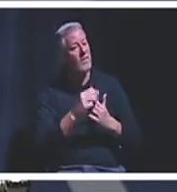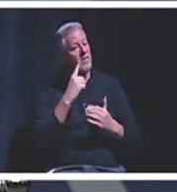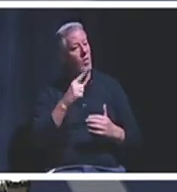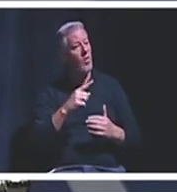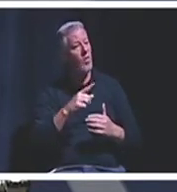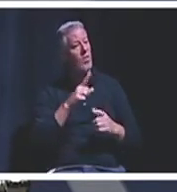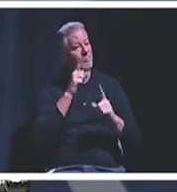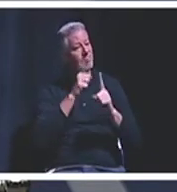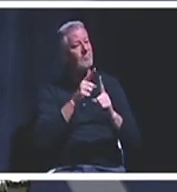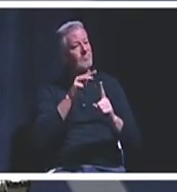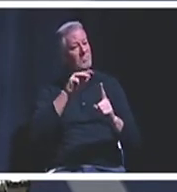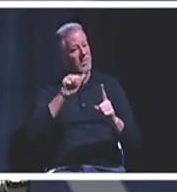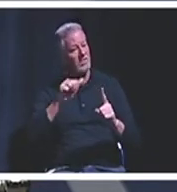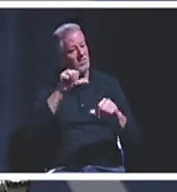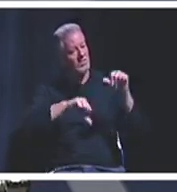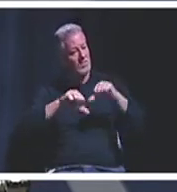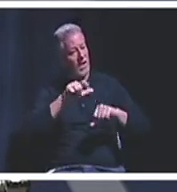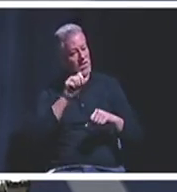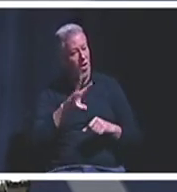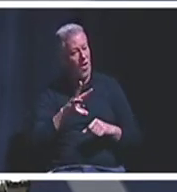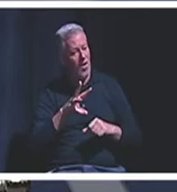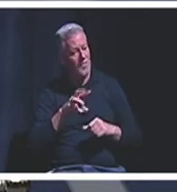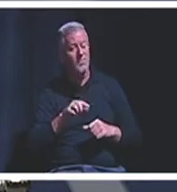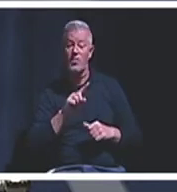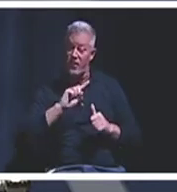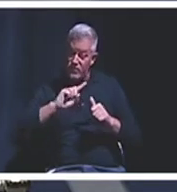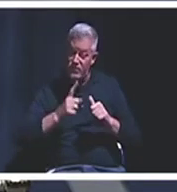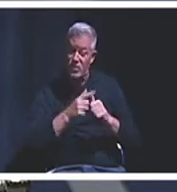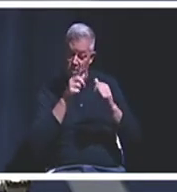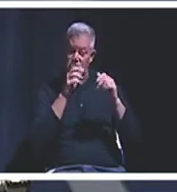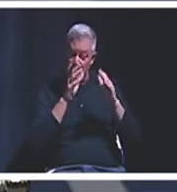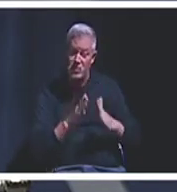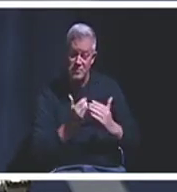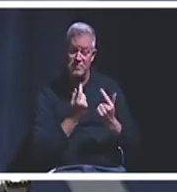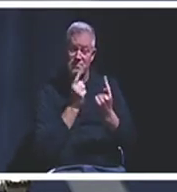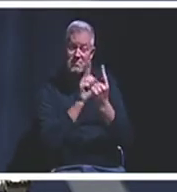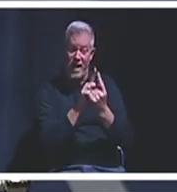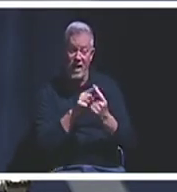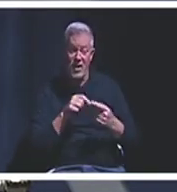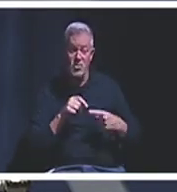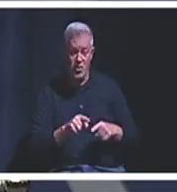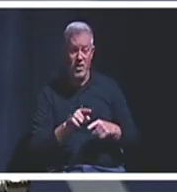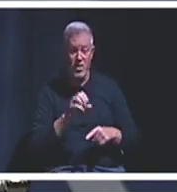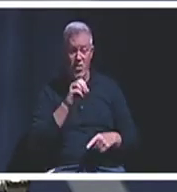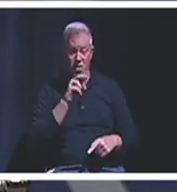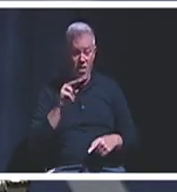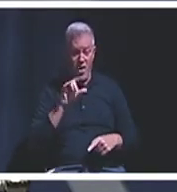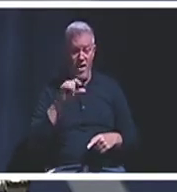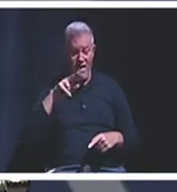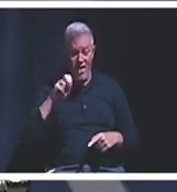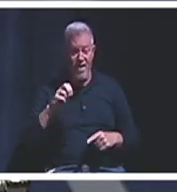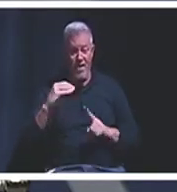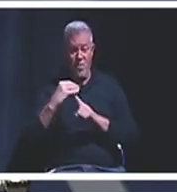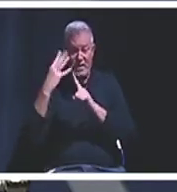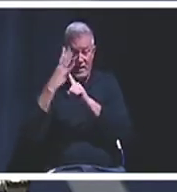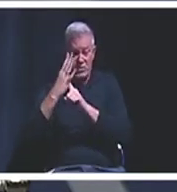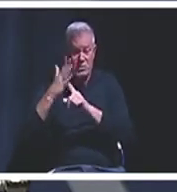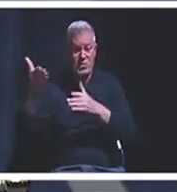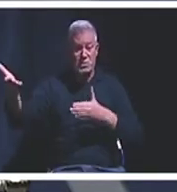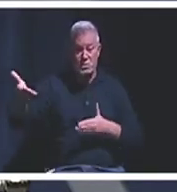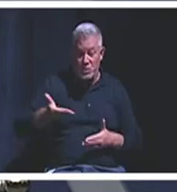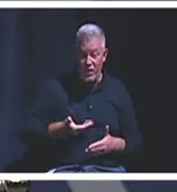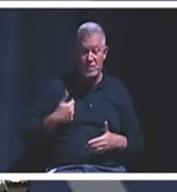and Law programs. You were the first person we met during our online orientation, where you welcomed us into our